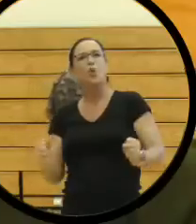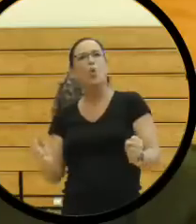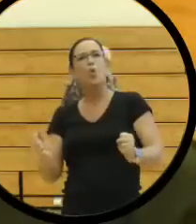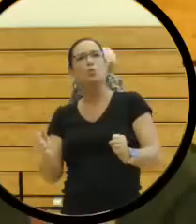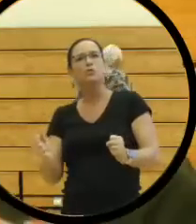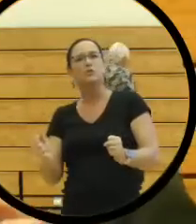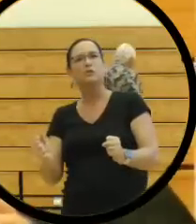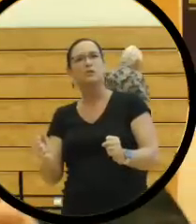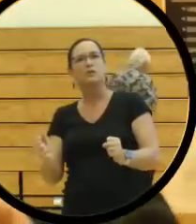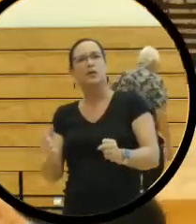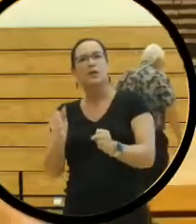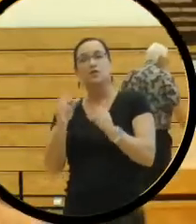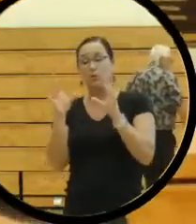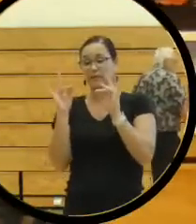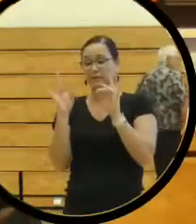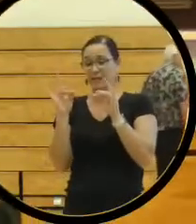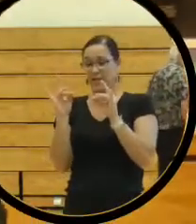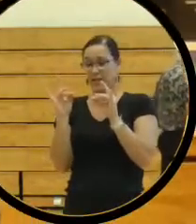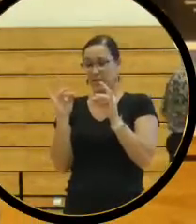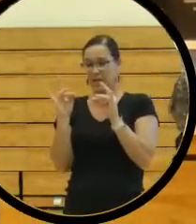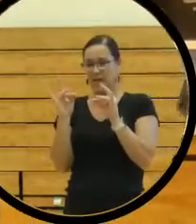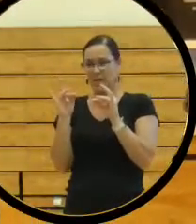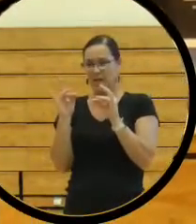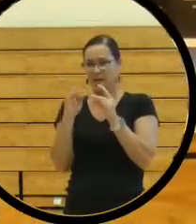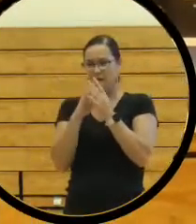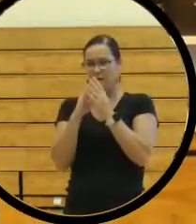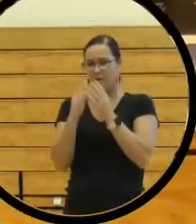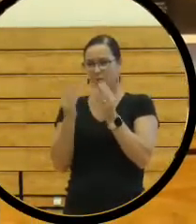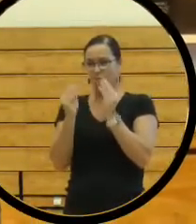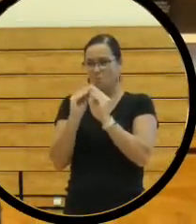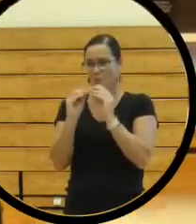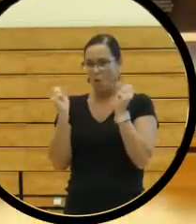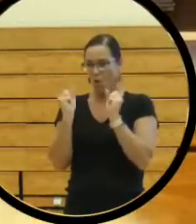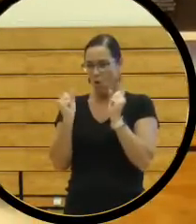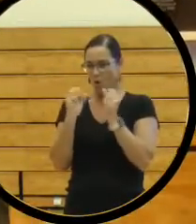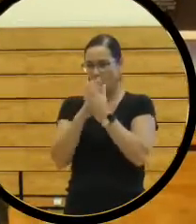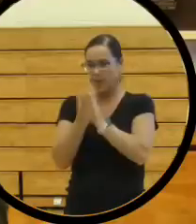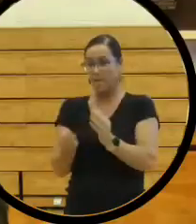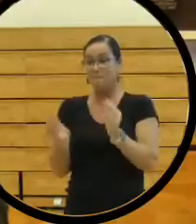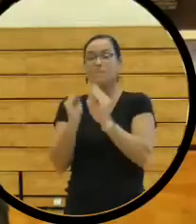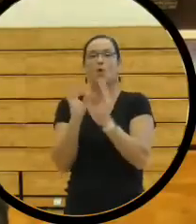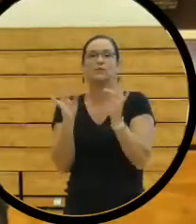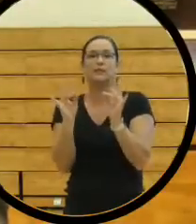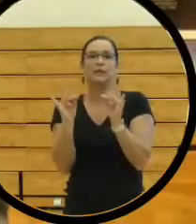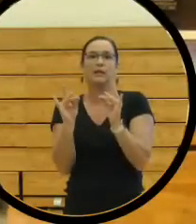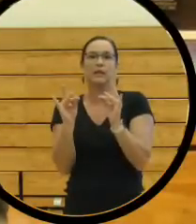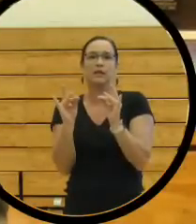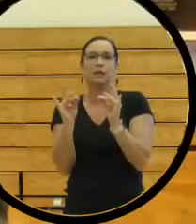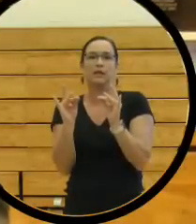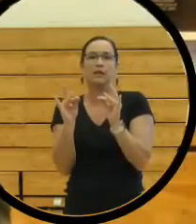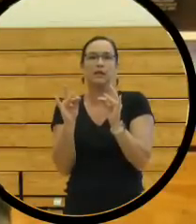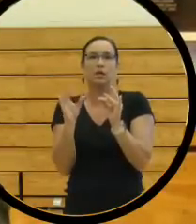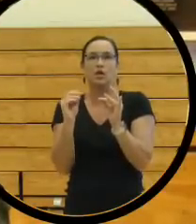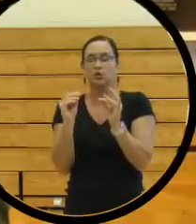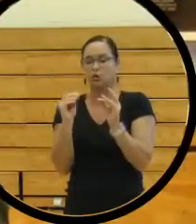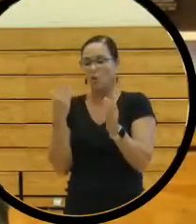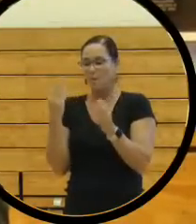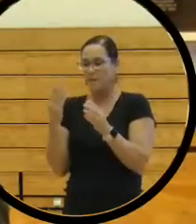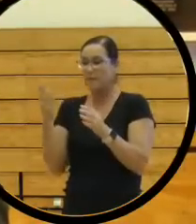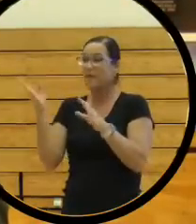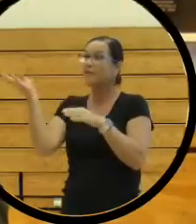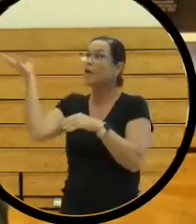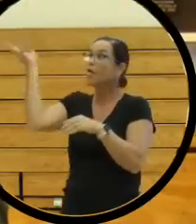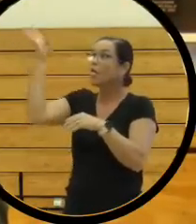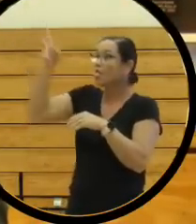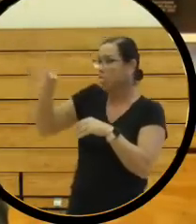even stickier and it blocks it up. So typically the most we've seen lava move in a lava tube is maybe a quarter of a mile